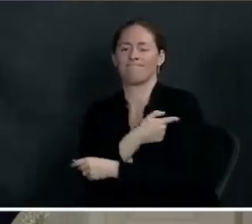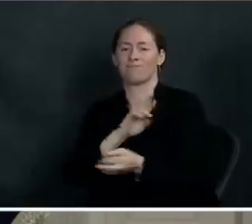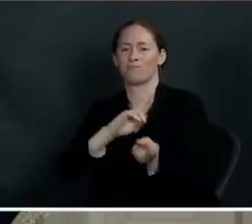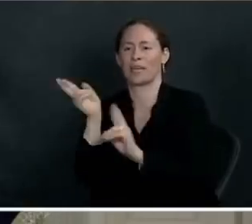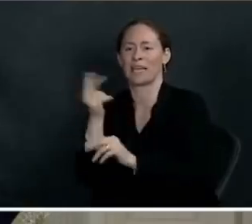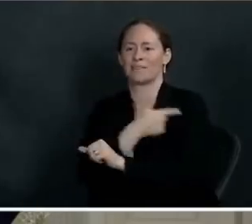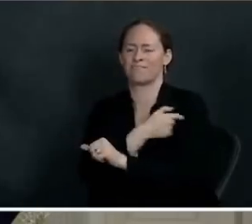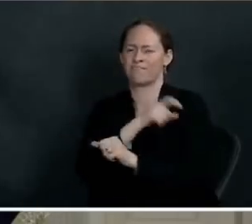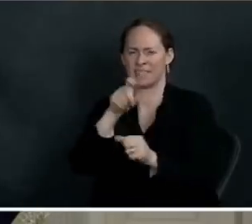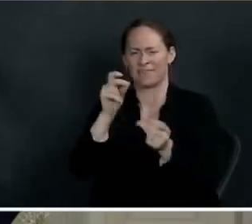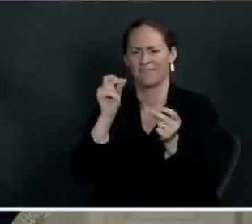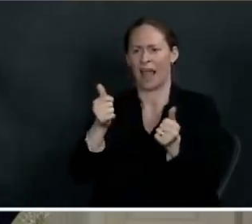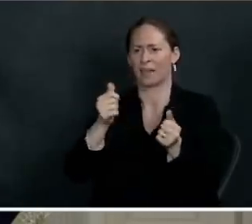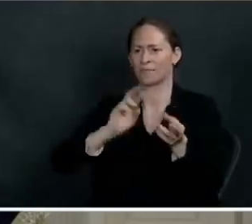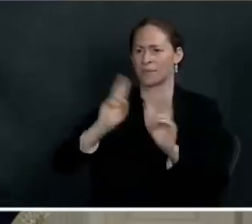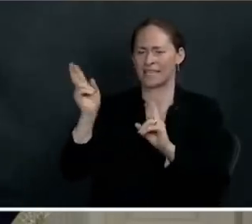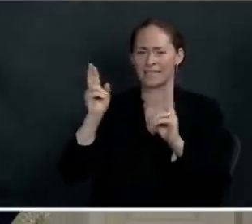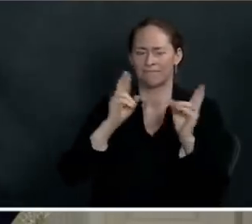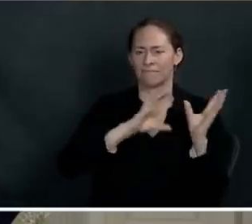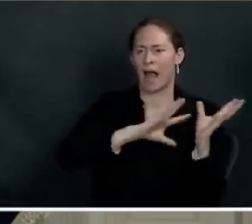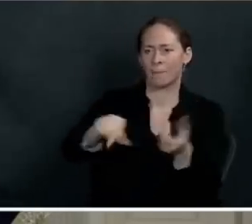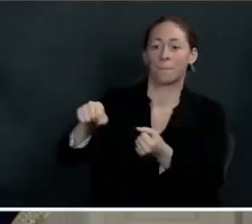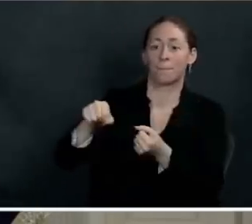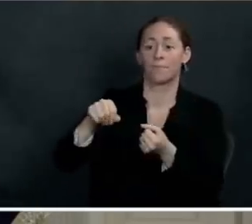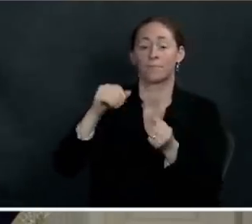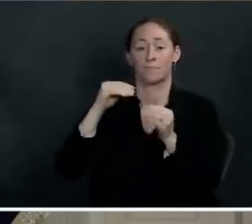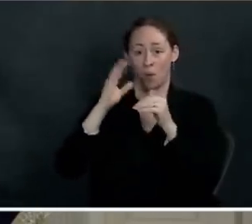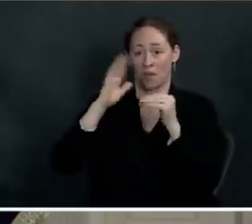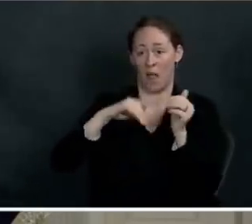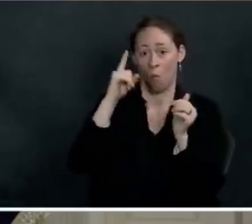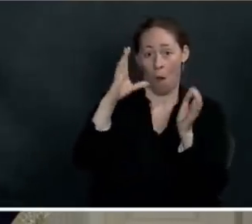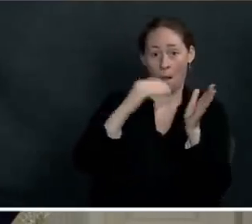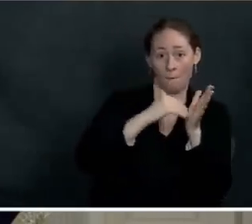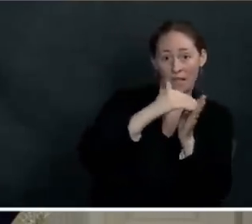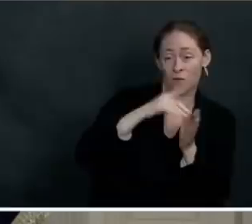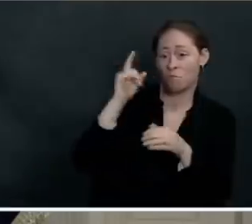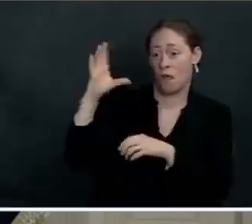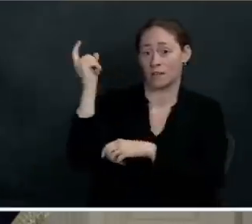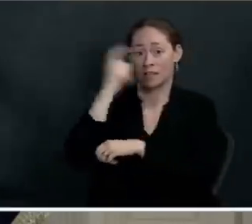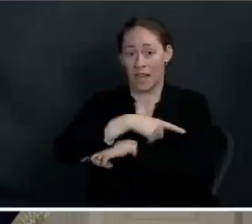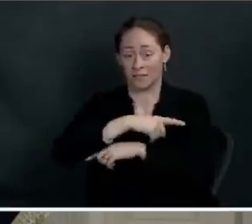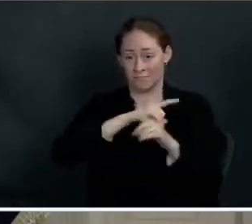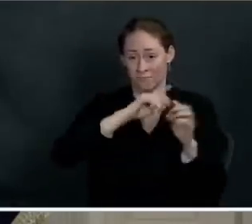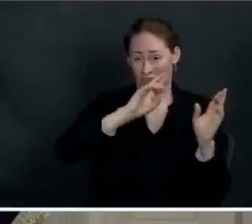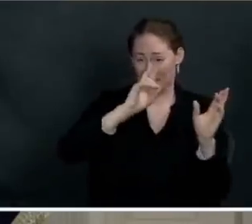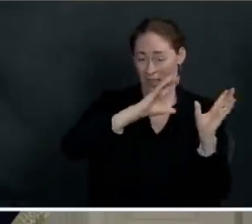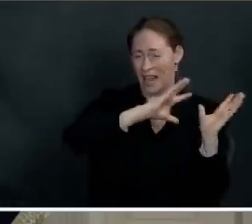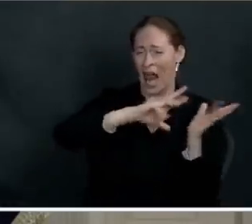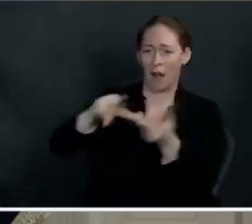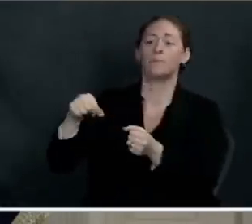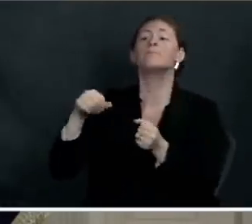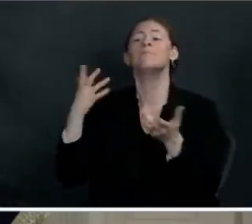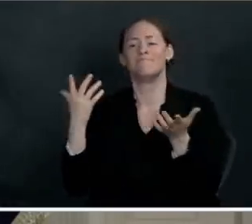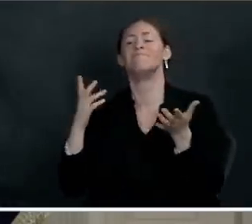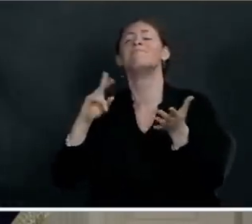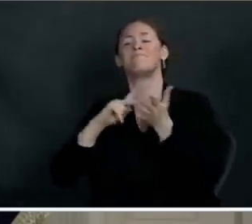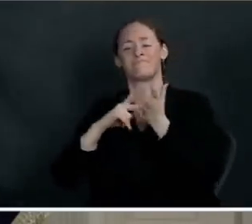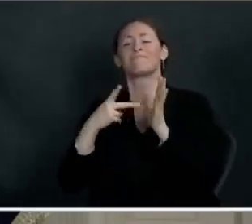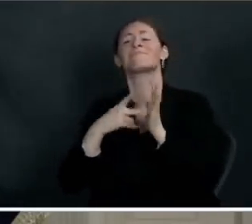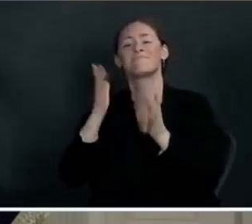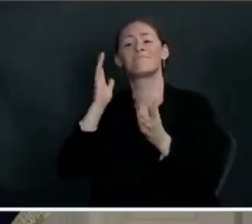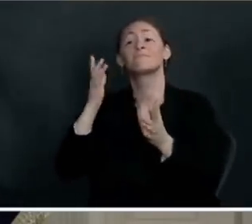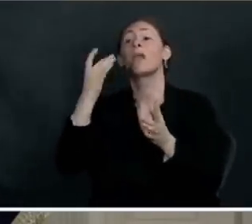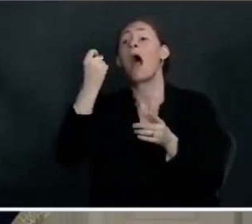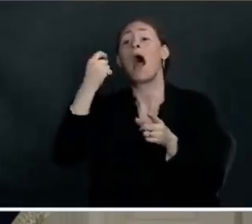hit the goal of 100 million shots in 100 days. Now that means fewer than 100 million people getting totally vaccinated. It means